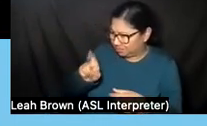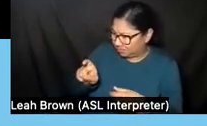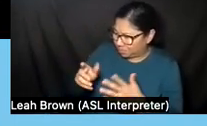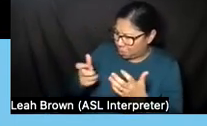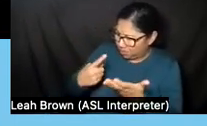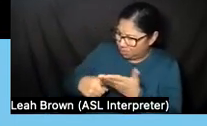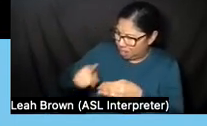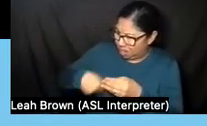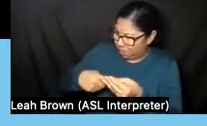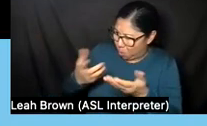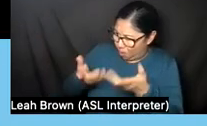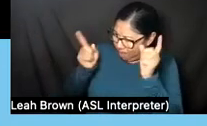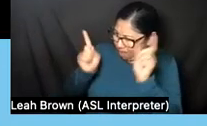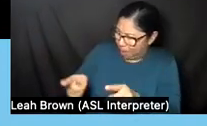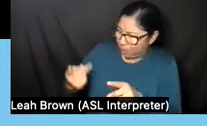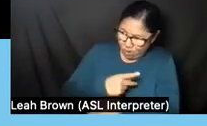out what we can do.